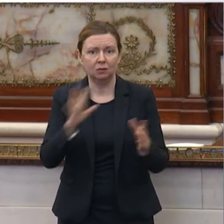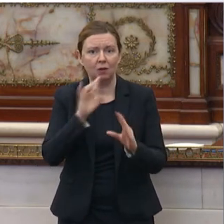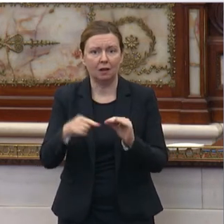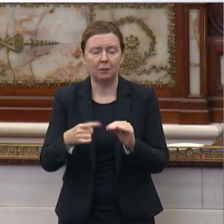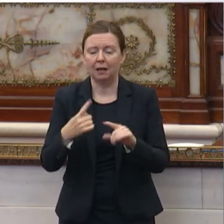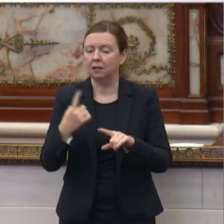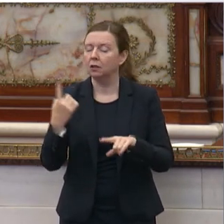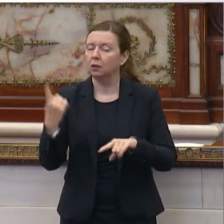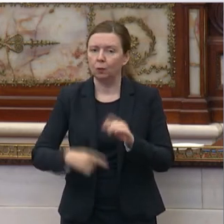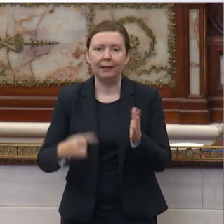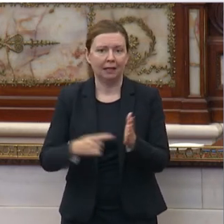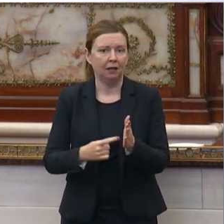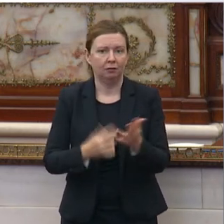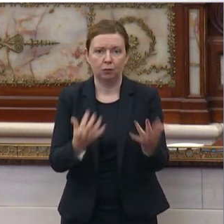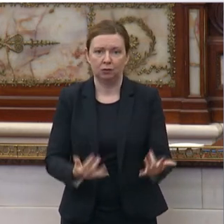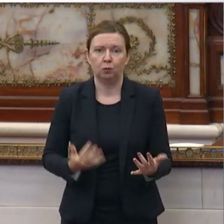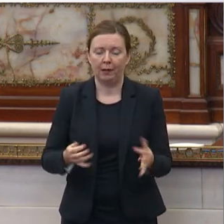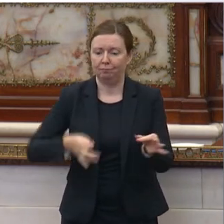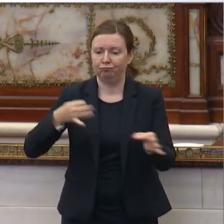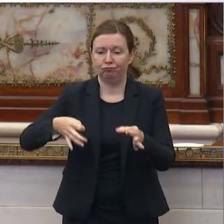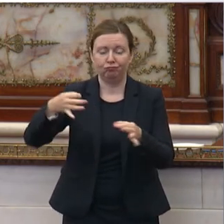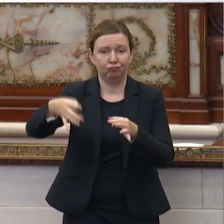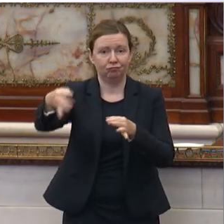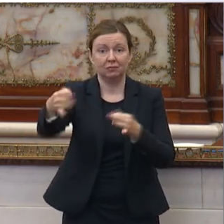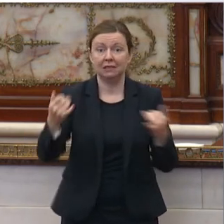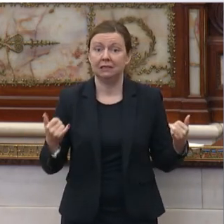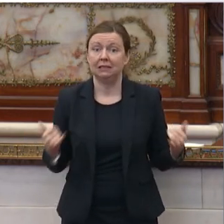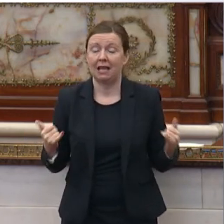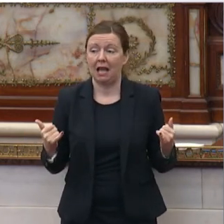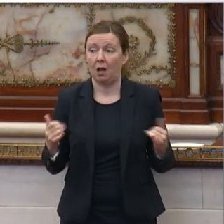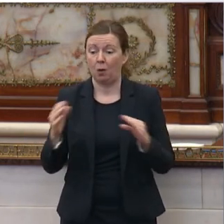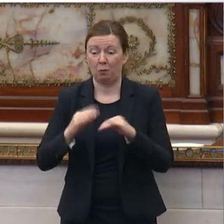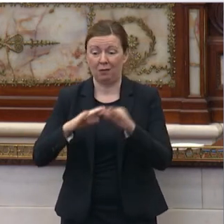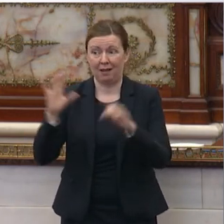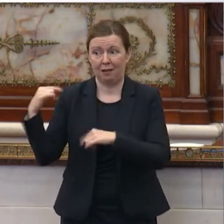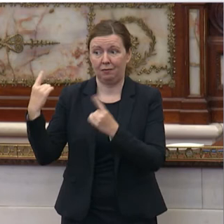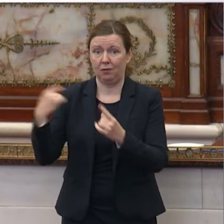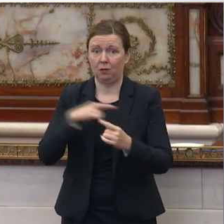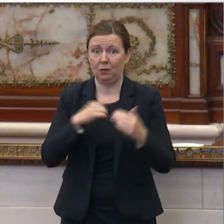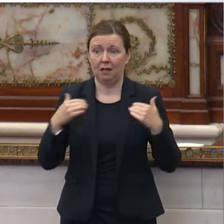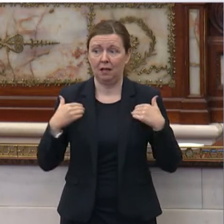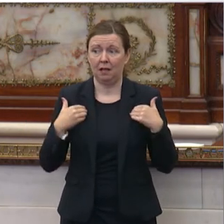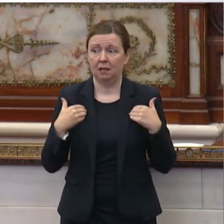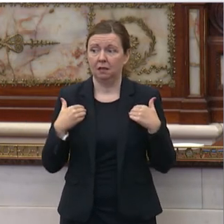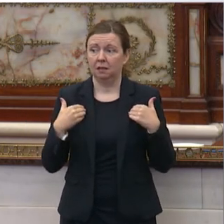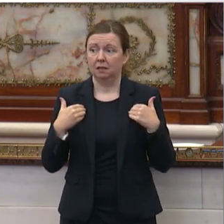afford to wait. We can now more than ever. We've got